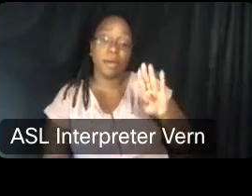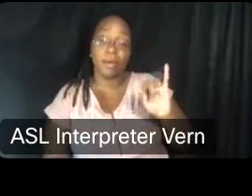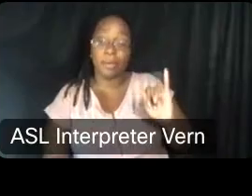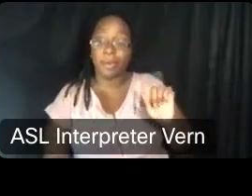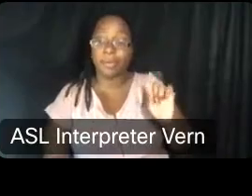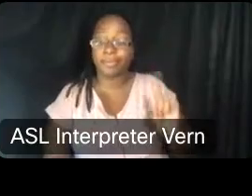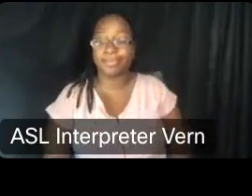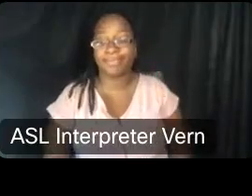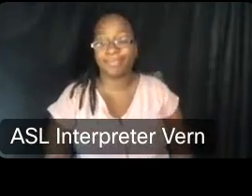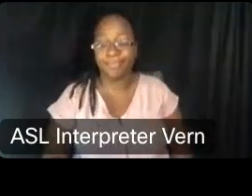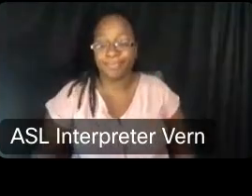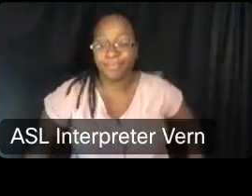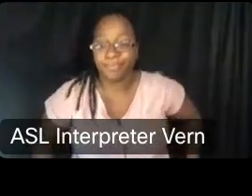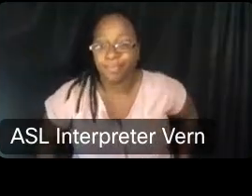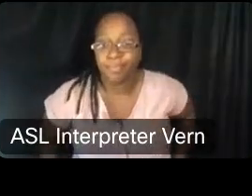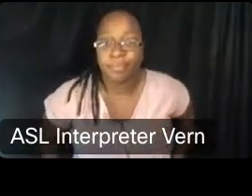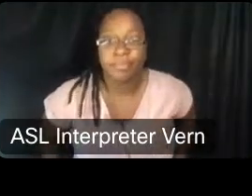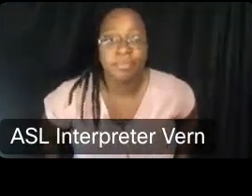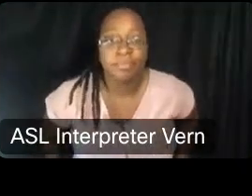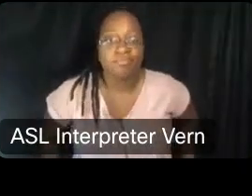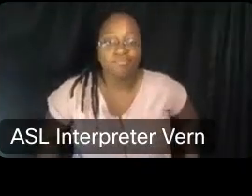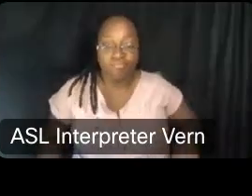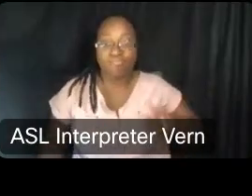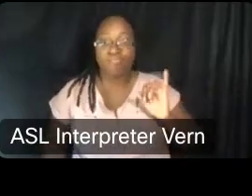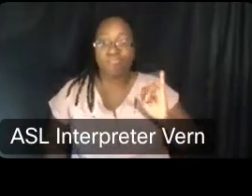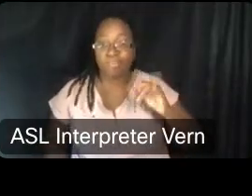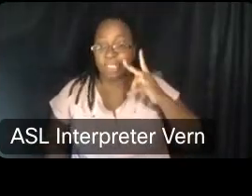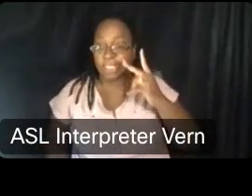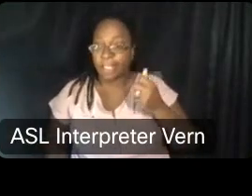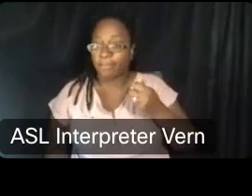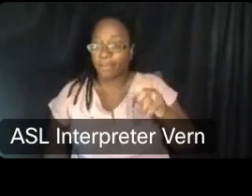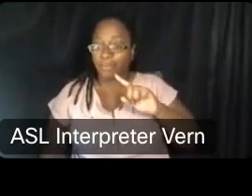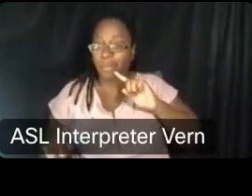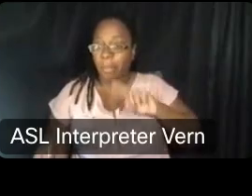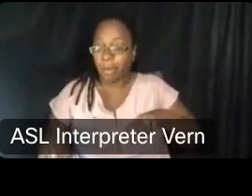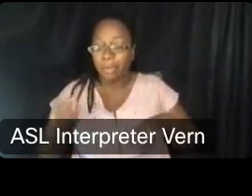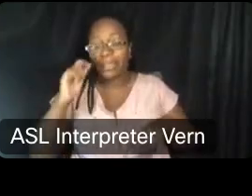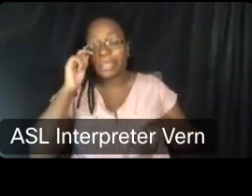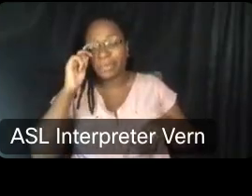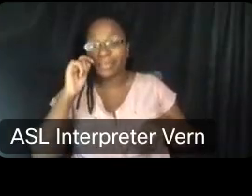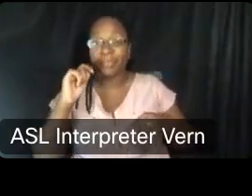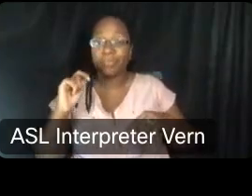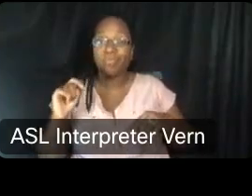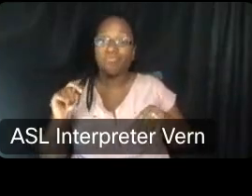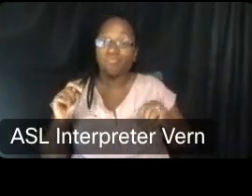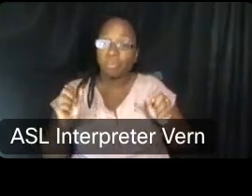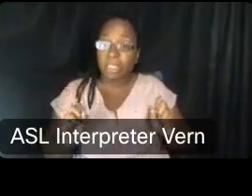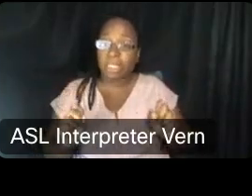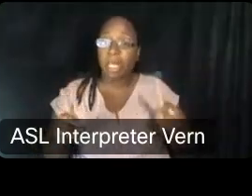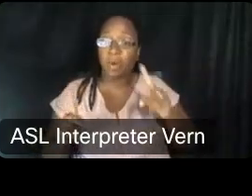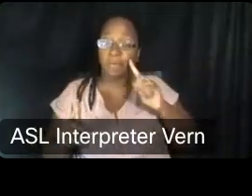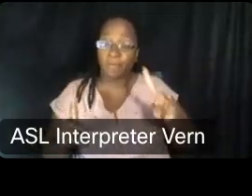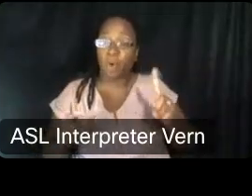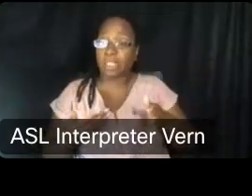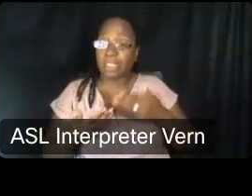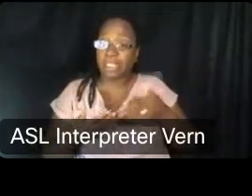And I see some responses in the chat of allowing for easy rescheduling of missed appointments, that